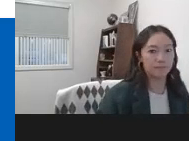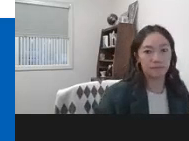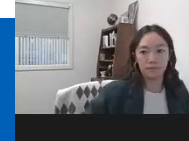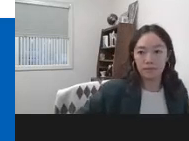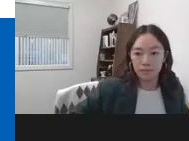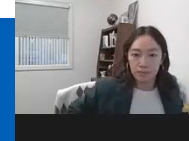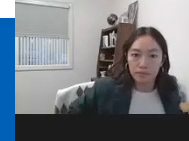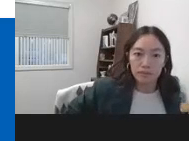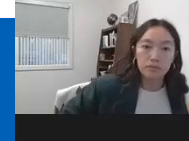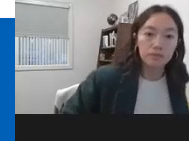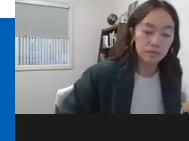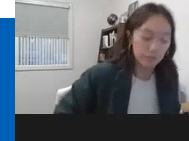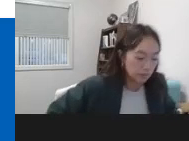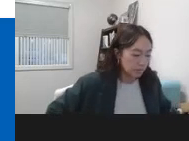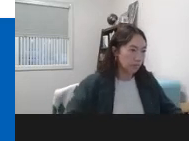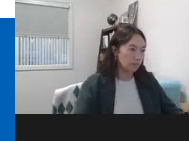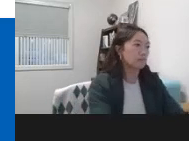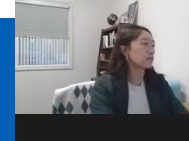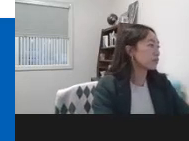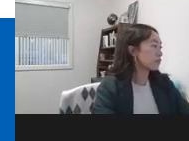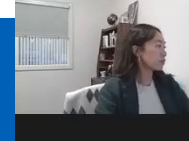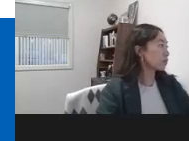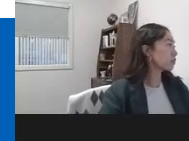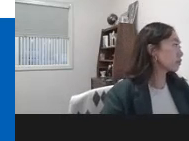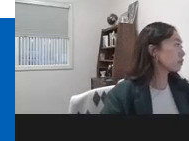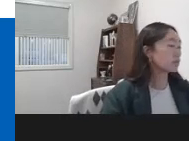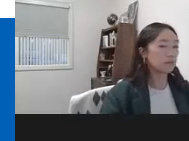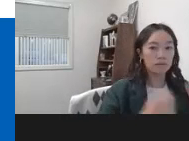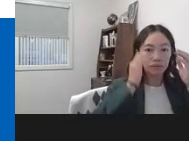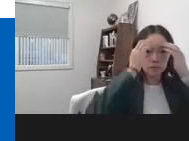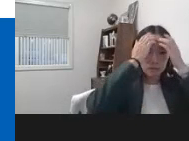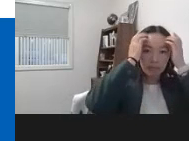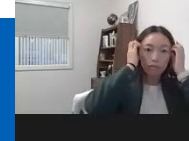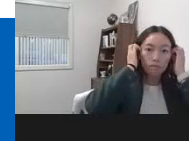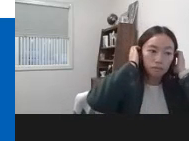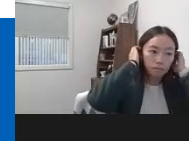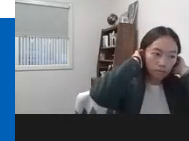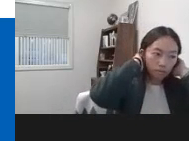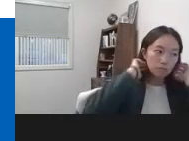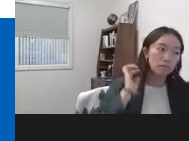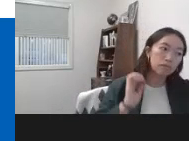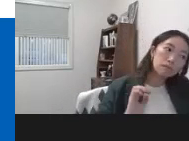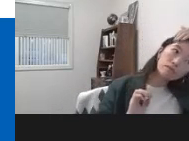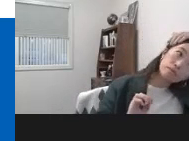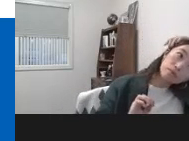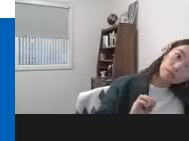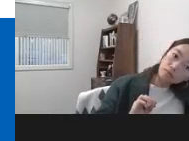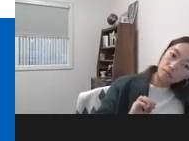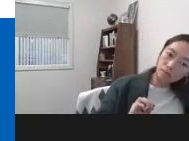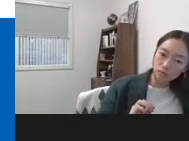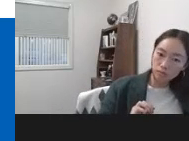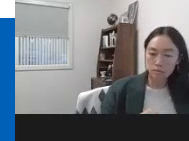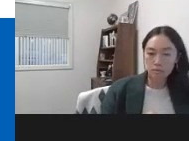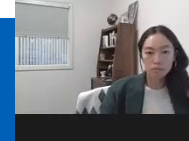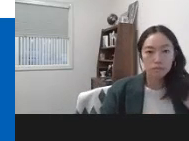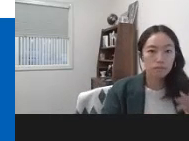Thank you, Steph. So we wanted to start this presentation just by giving an overview of the status of the SERP measures and the fundings. So